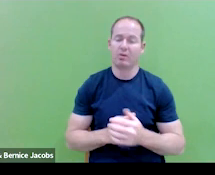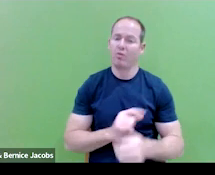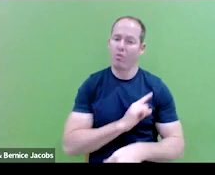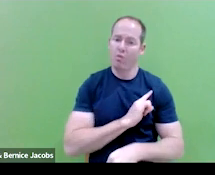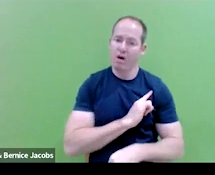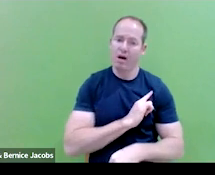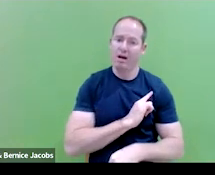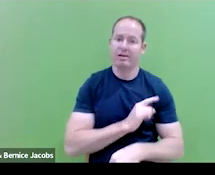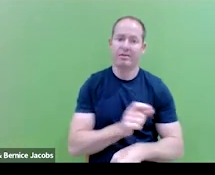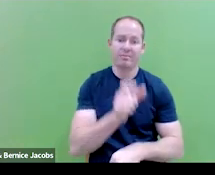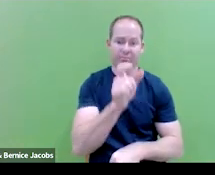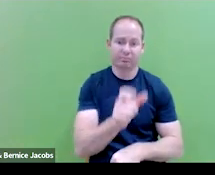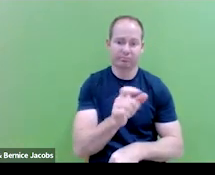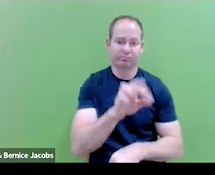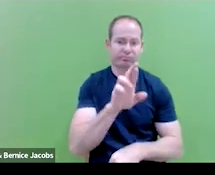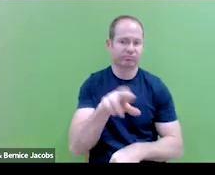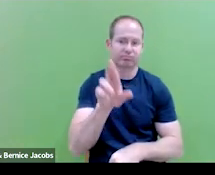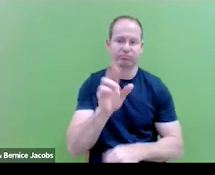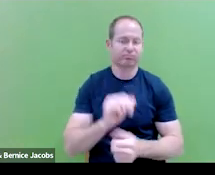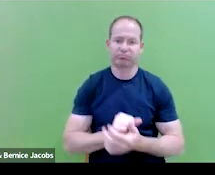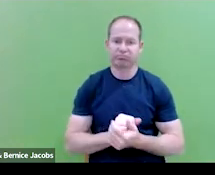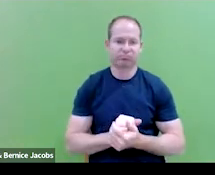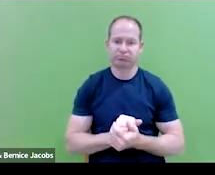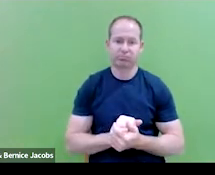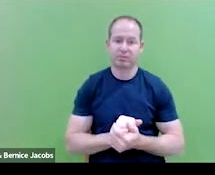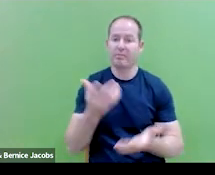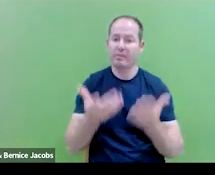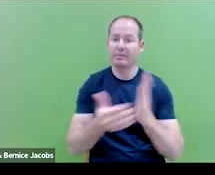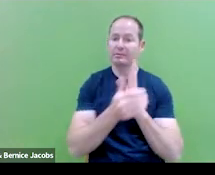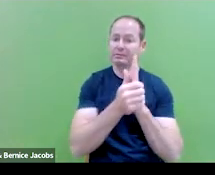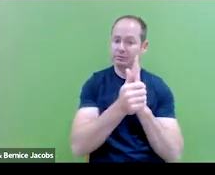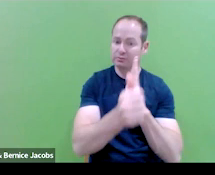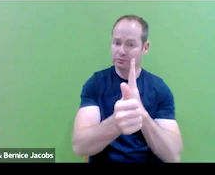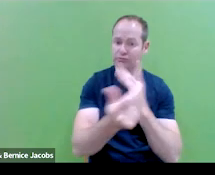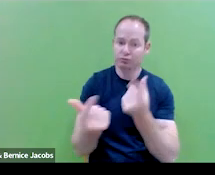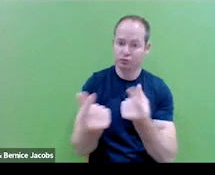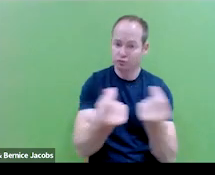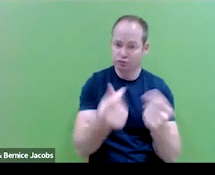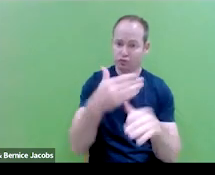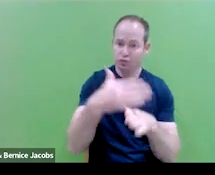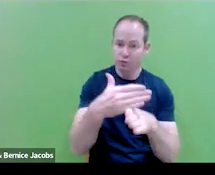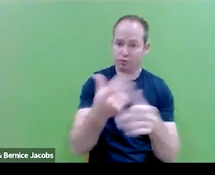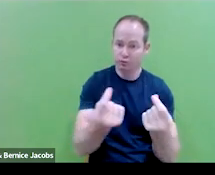person, even if you have the skills and the capabilities that are they looking for.